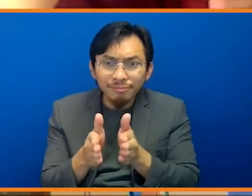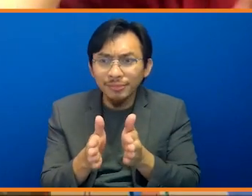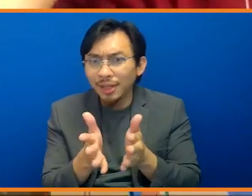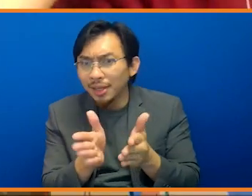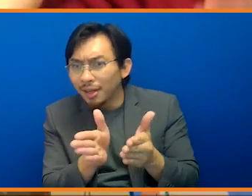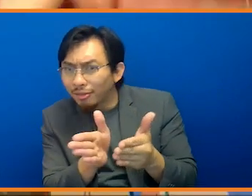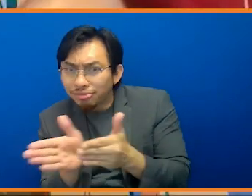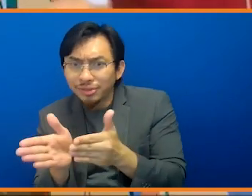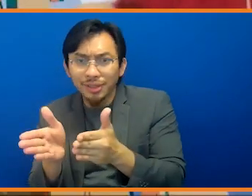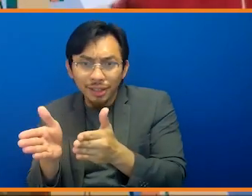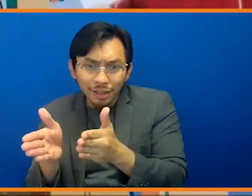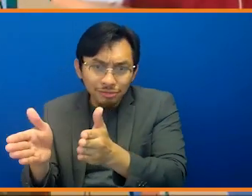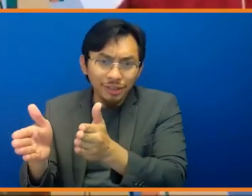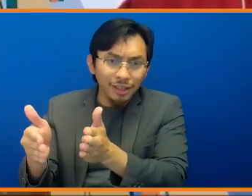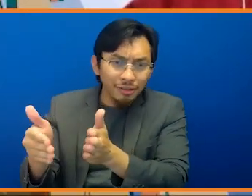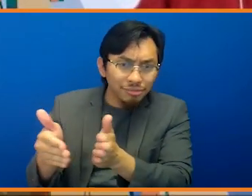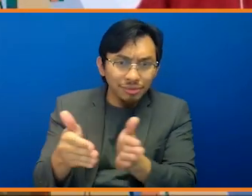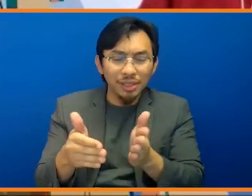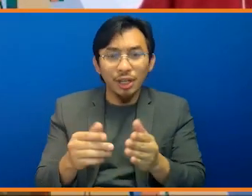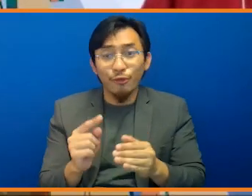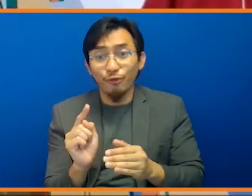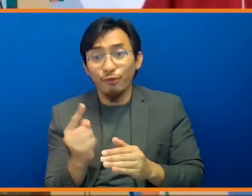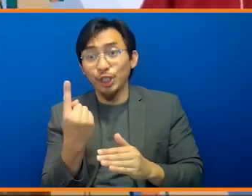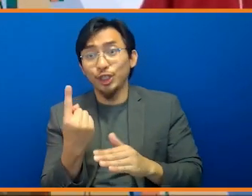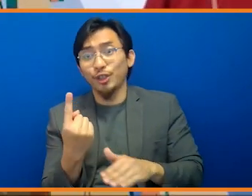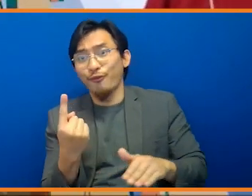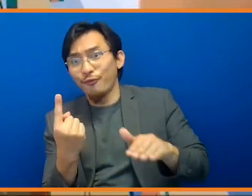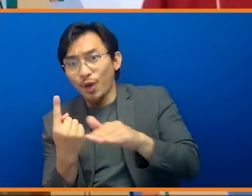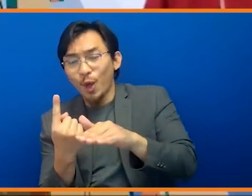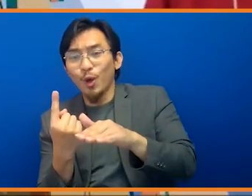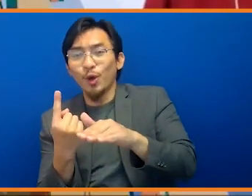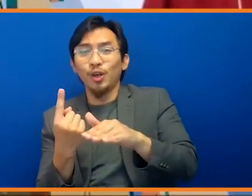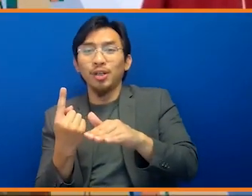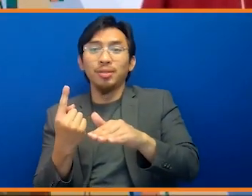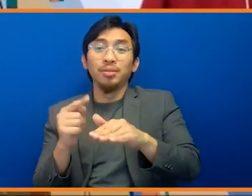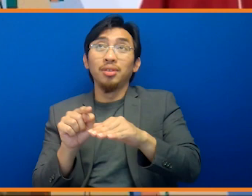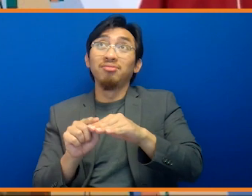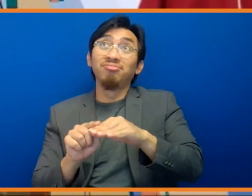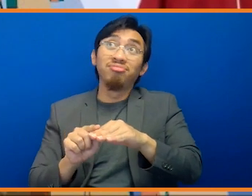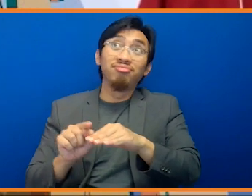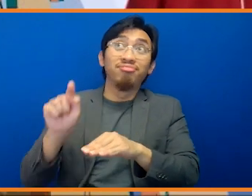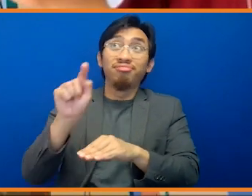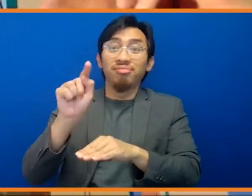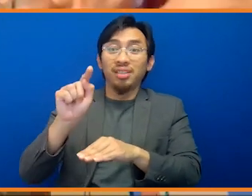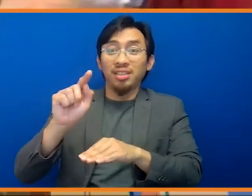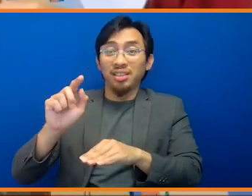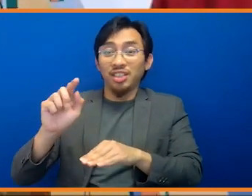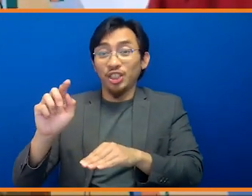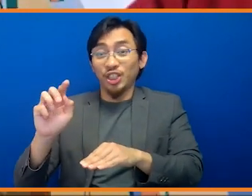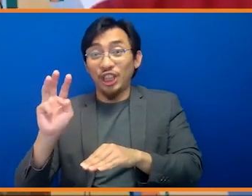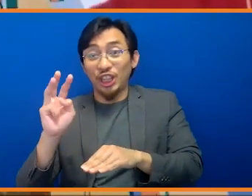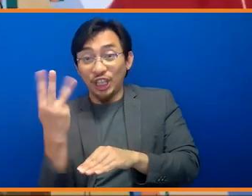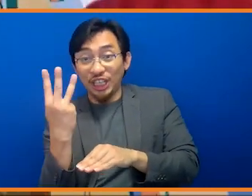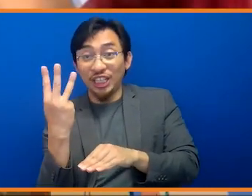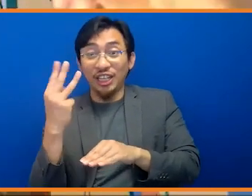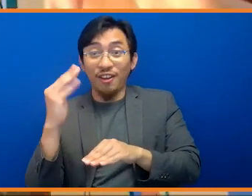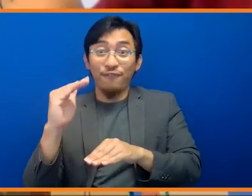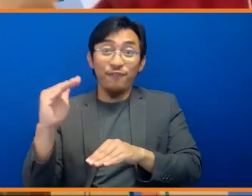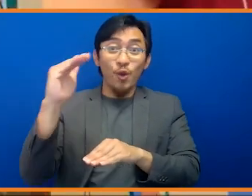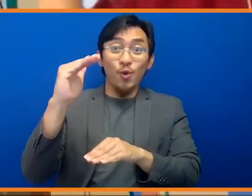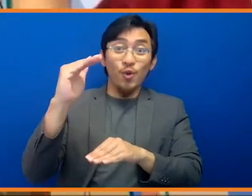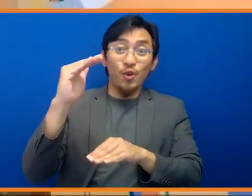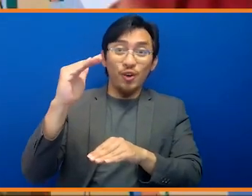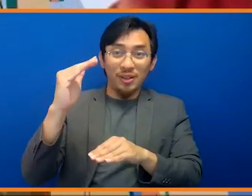pathway from the first floor to third floor, this path